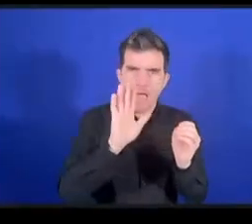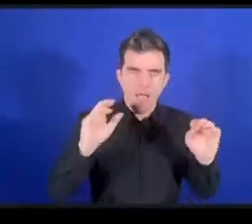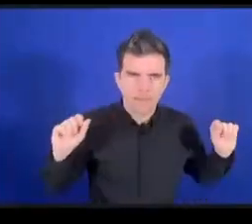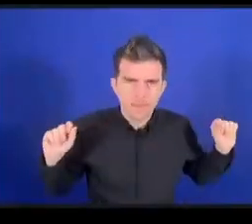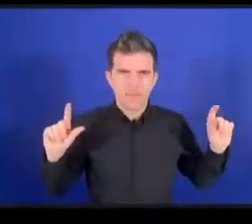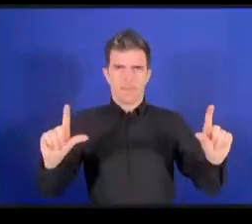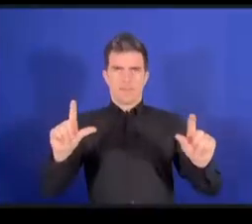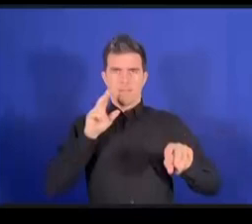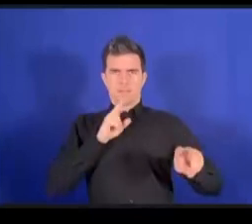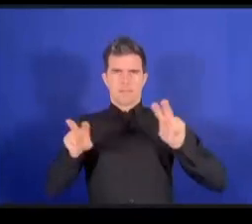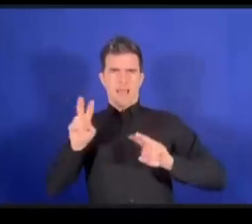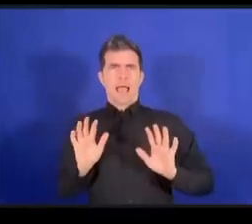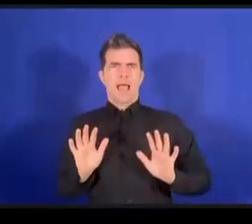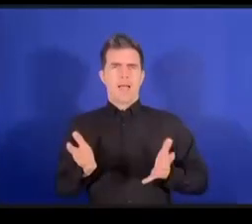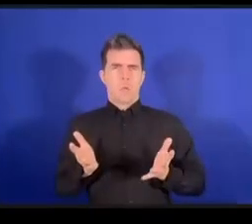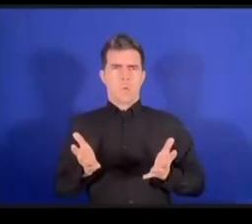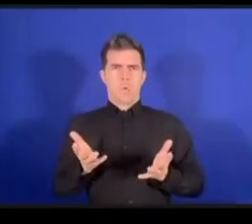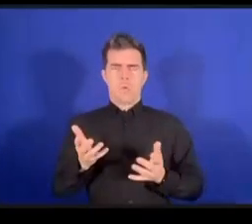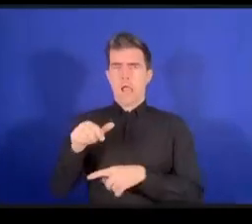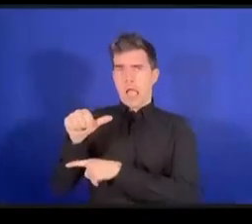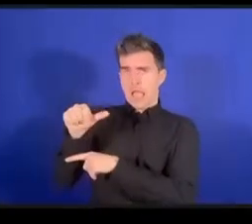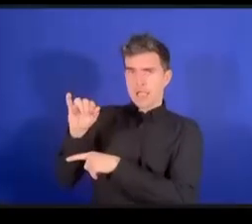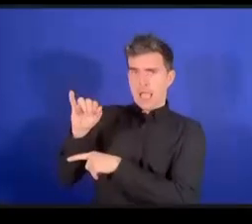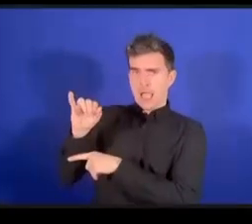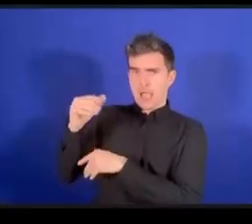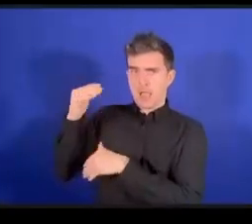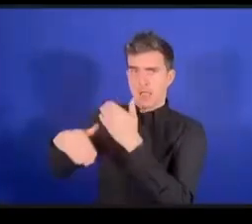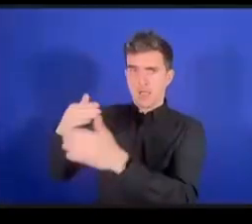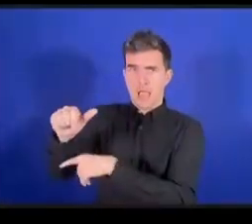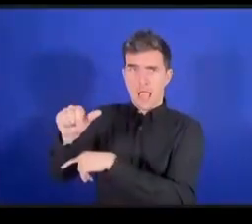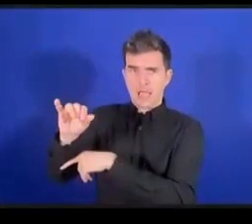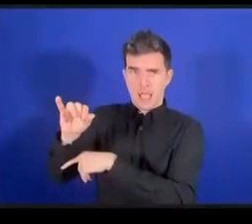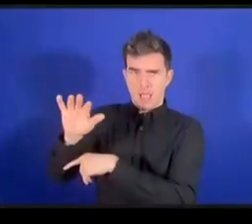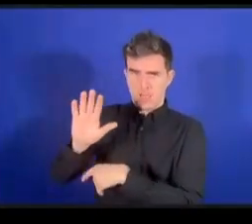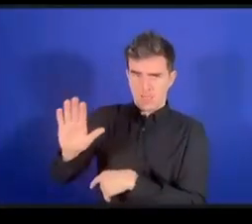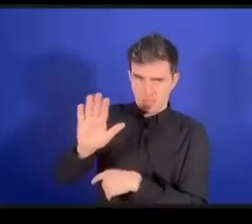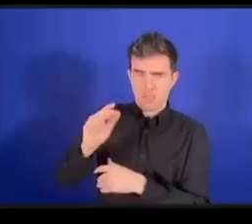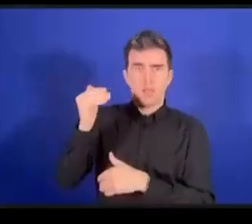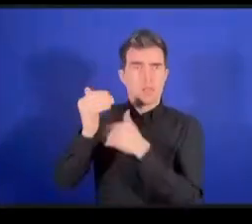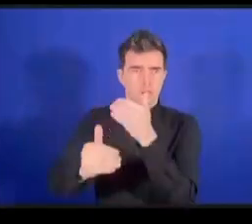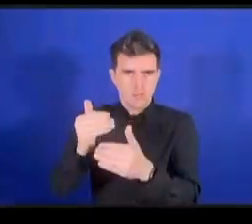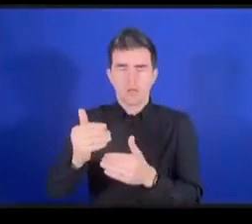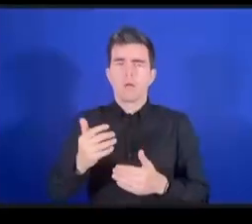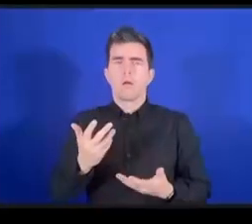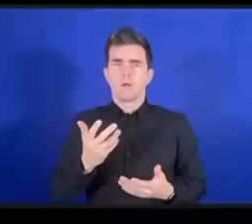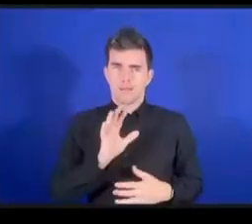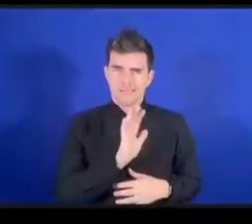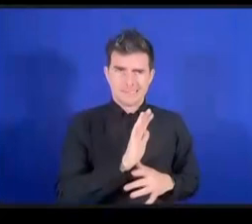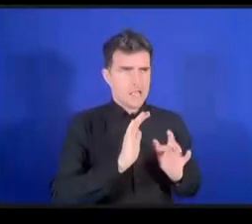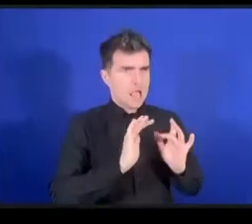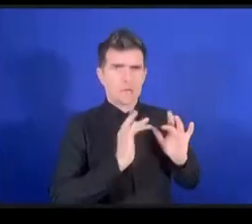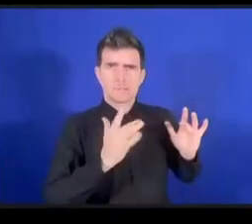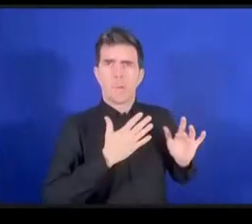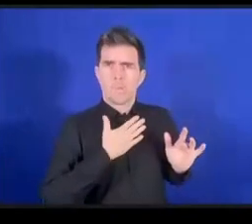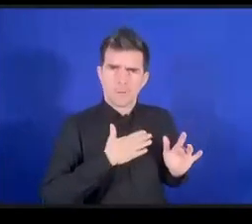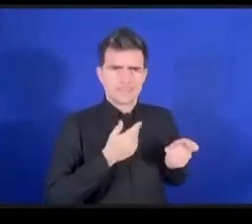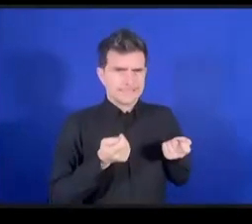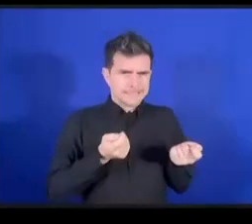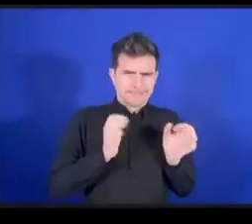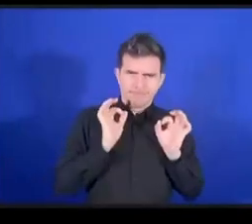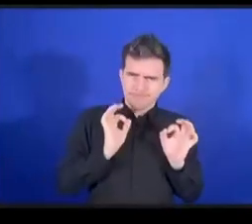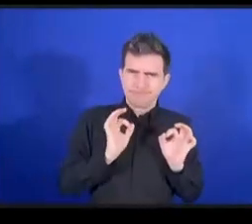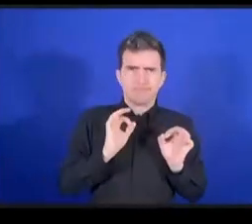of the internet, and we can extract lessons from the history of internet governance and apply them to the governance of artificial intelligence in specific